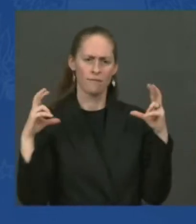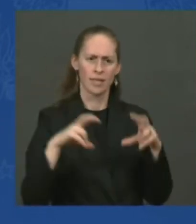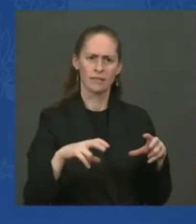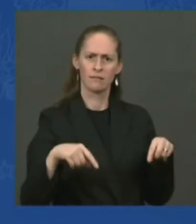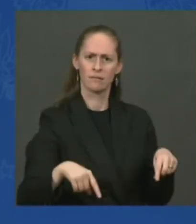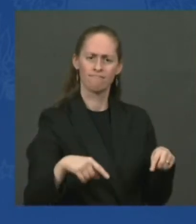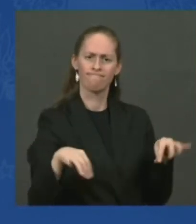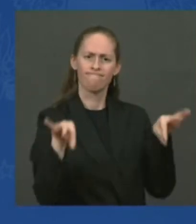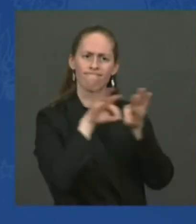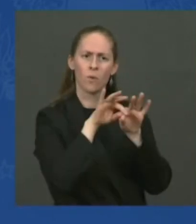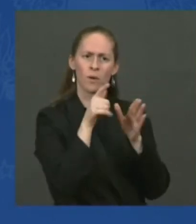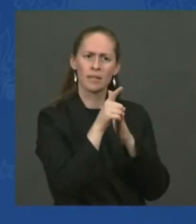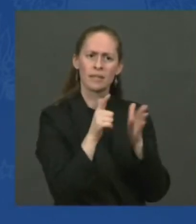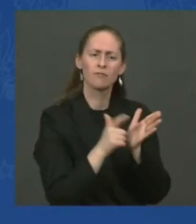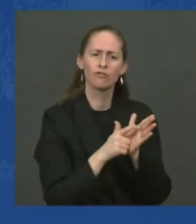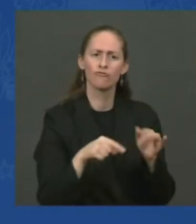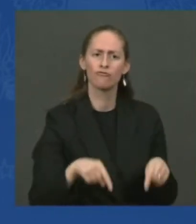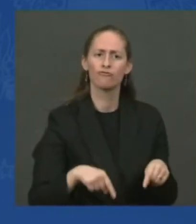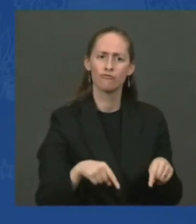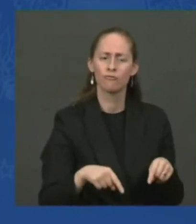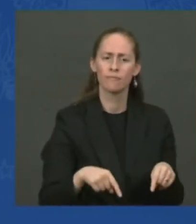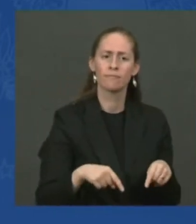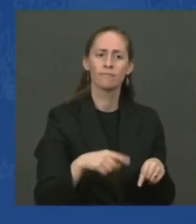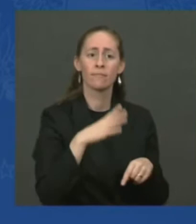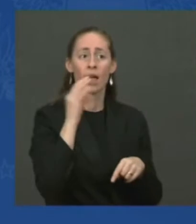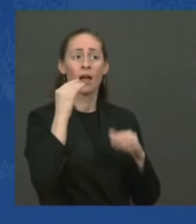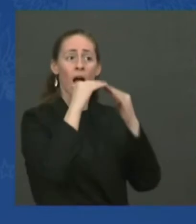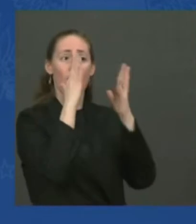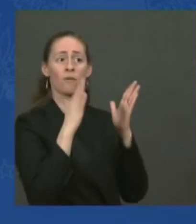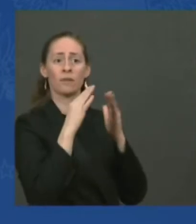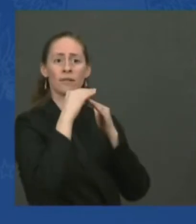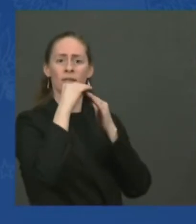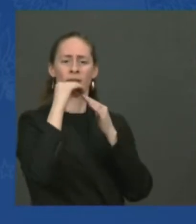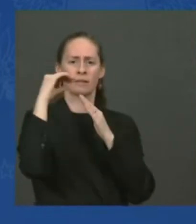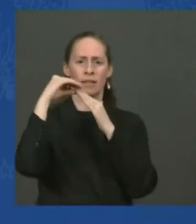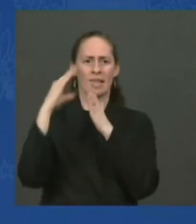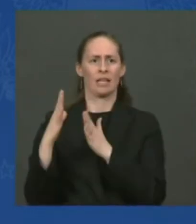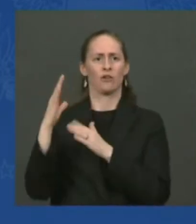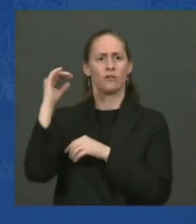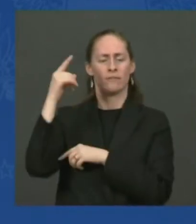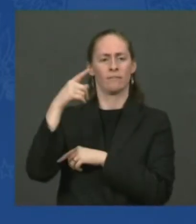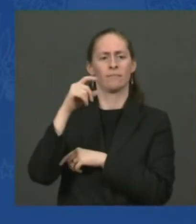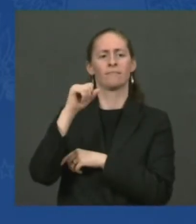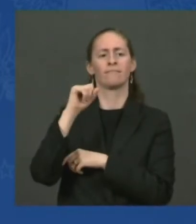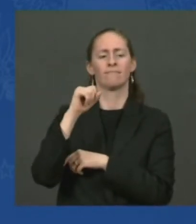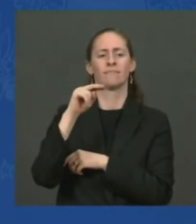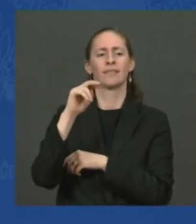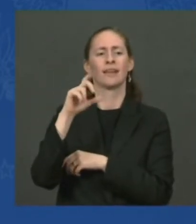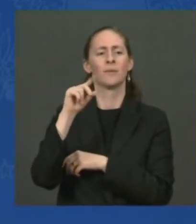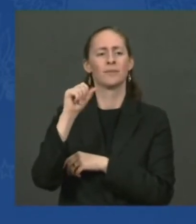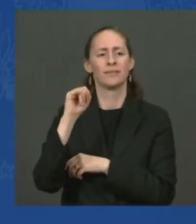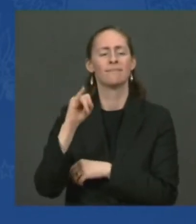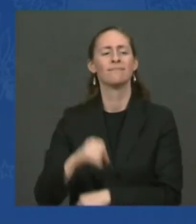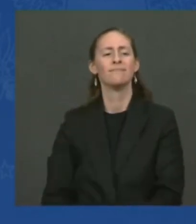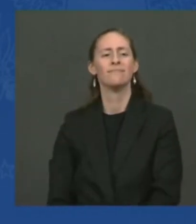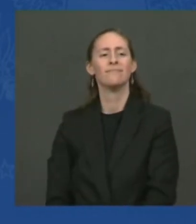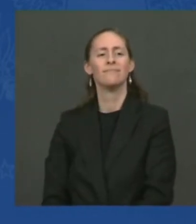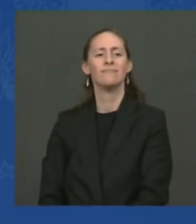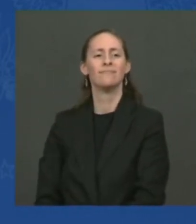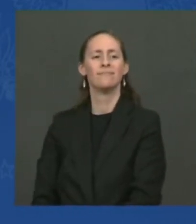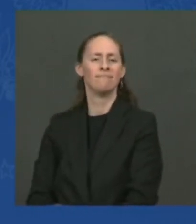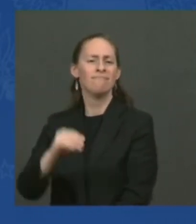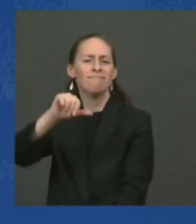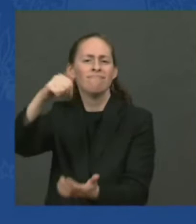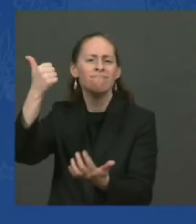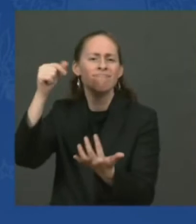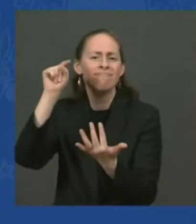Representatives, Speaker Pelosi, Steny Hoyer, Jim Clyburn, and Committee